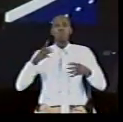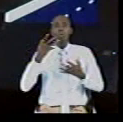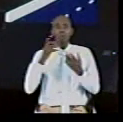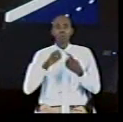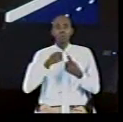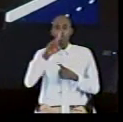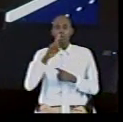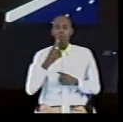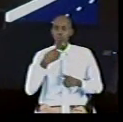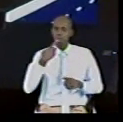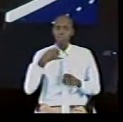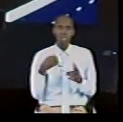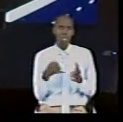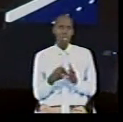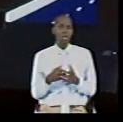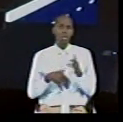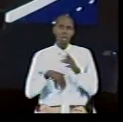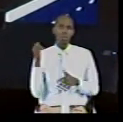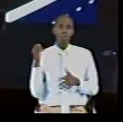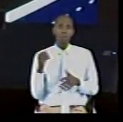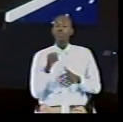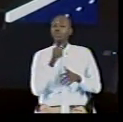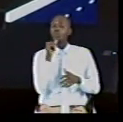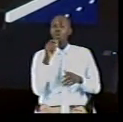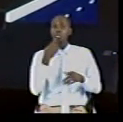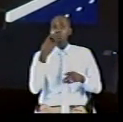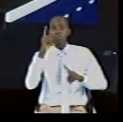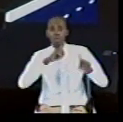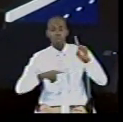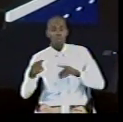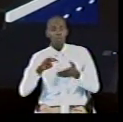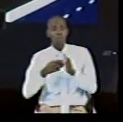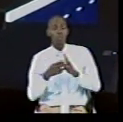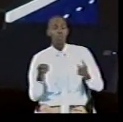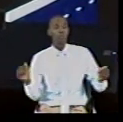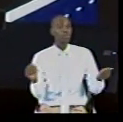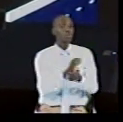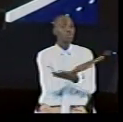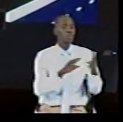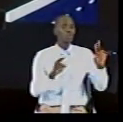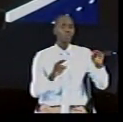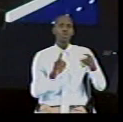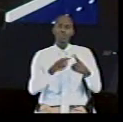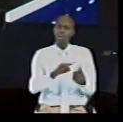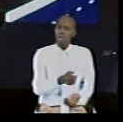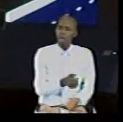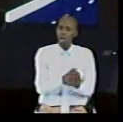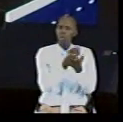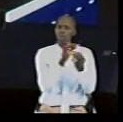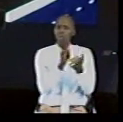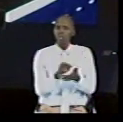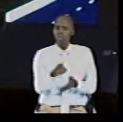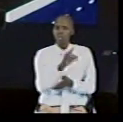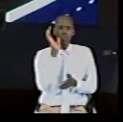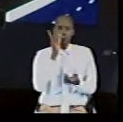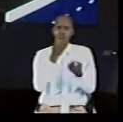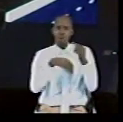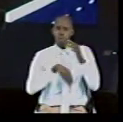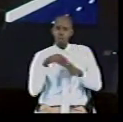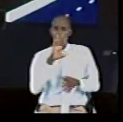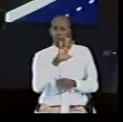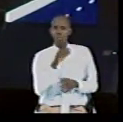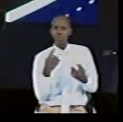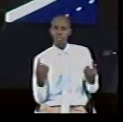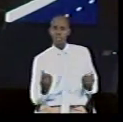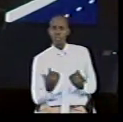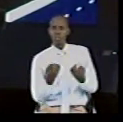Not to destroy them, to help them, to correct them, so that they'll come out of their sin, come out of darkness, and